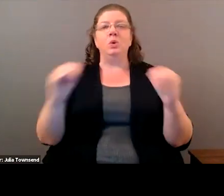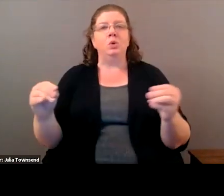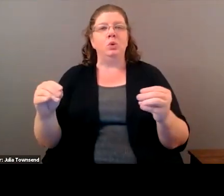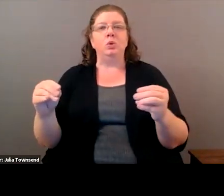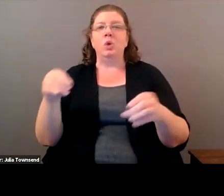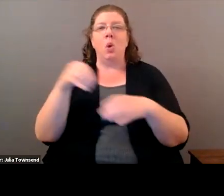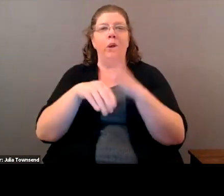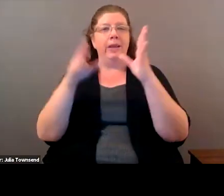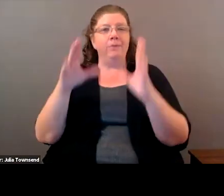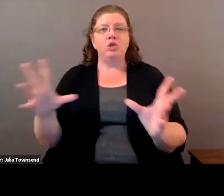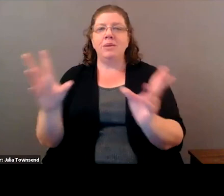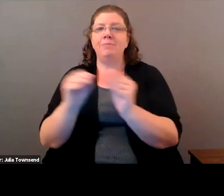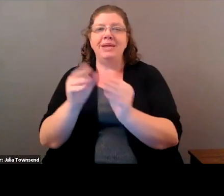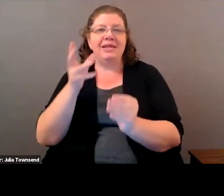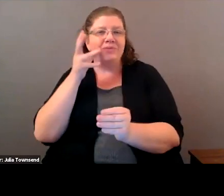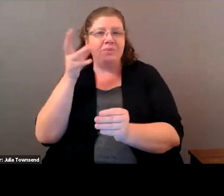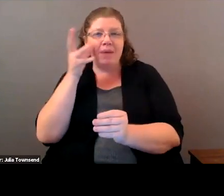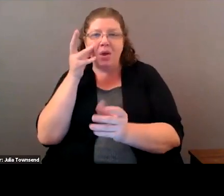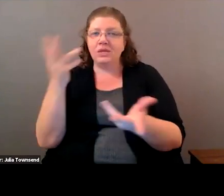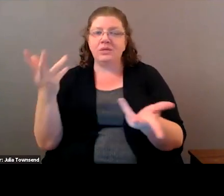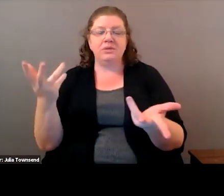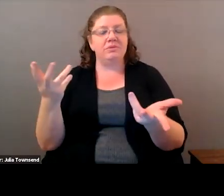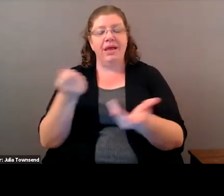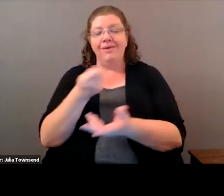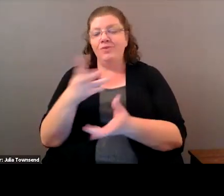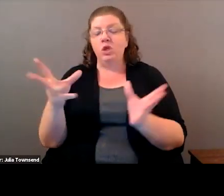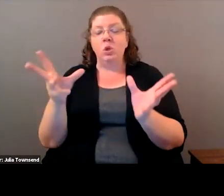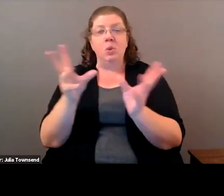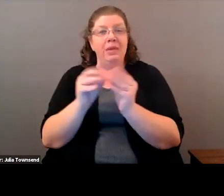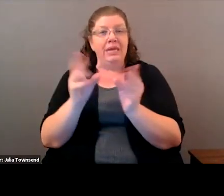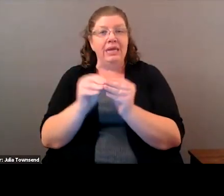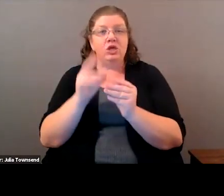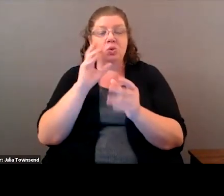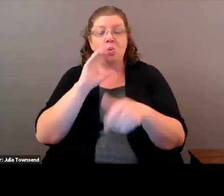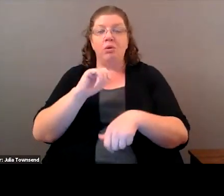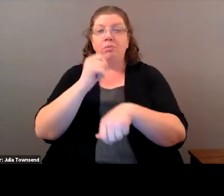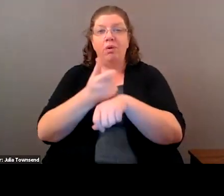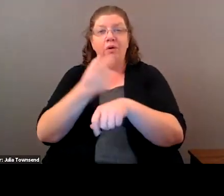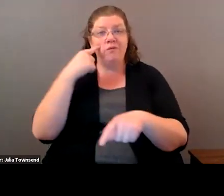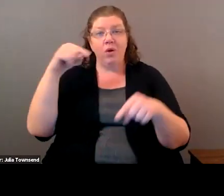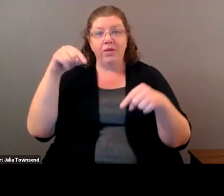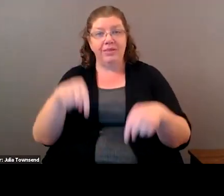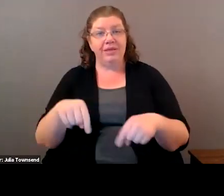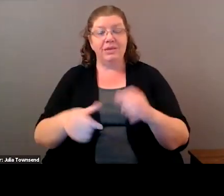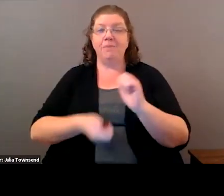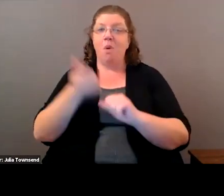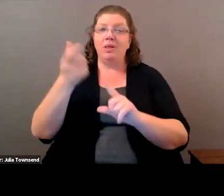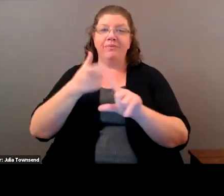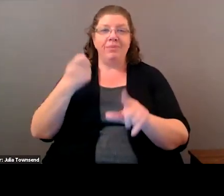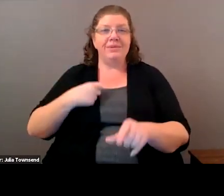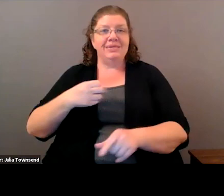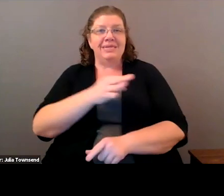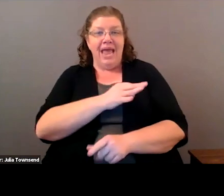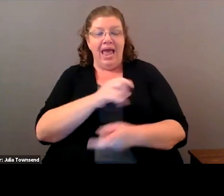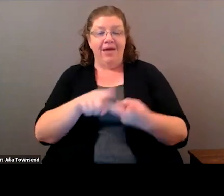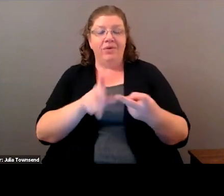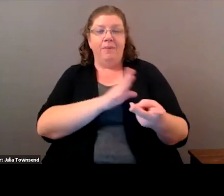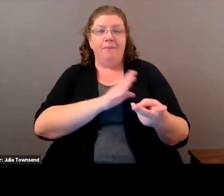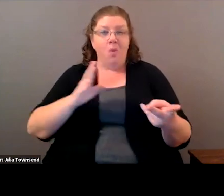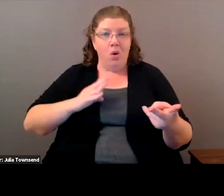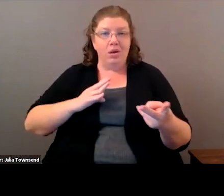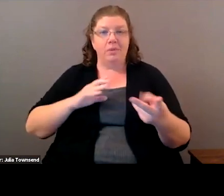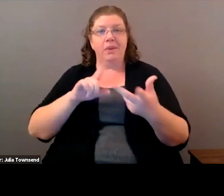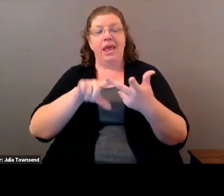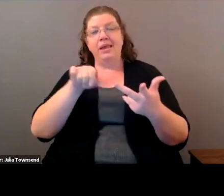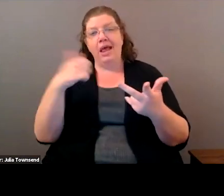for parents, and few meetings were organized for this, came mostly from staff, board members, and Adelante